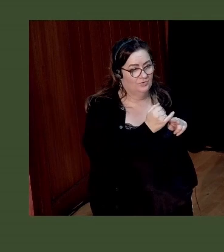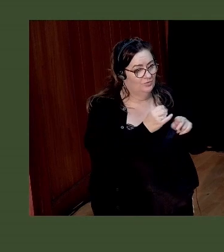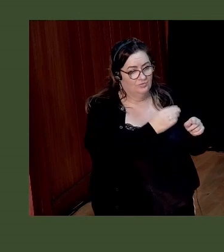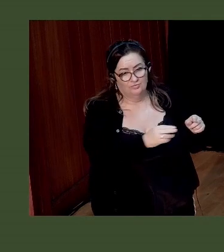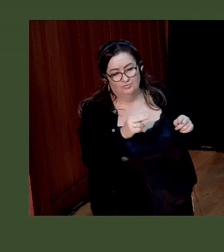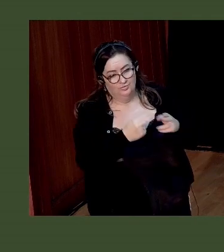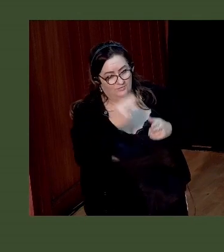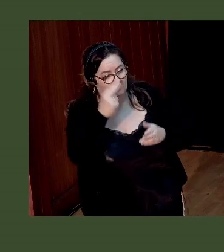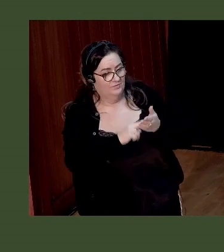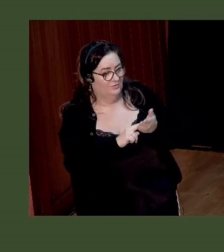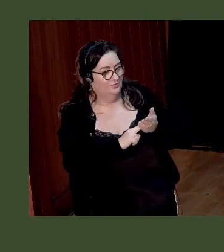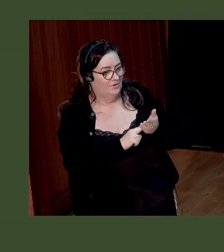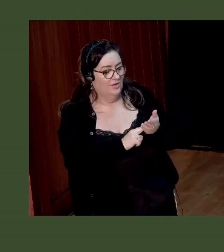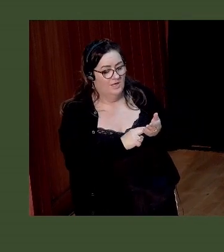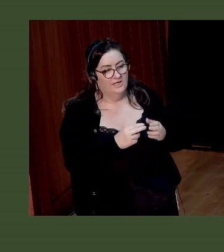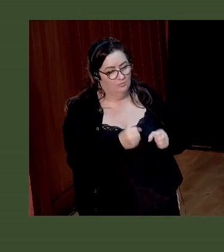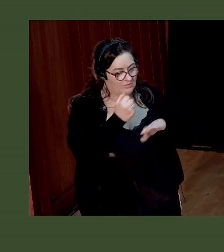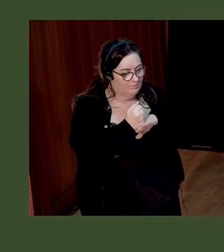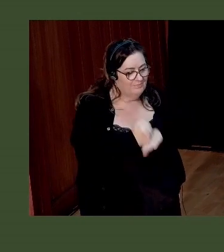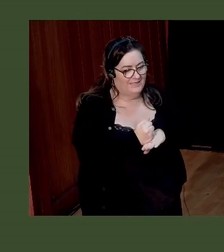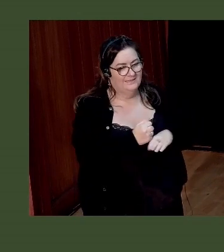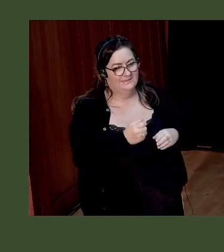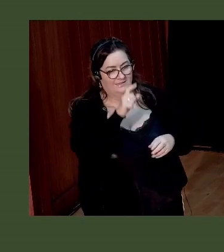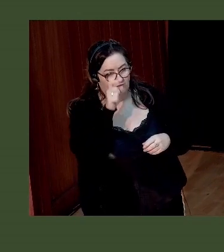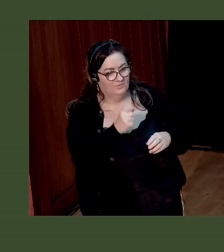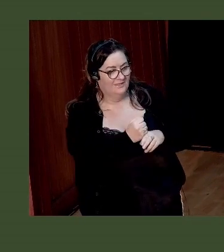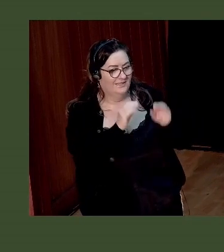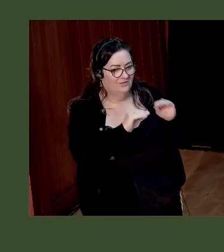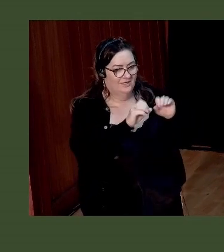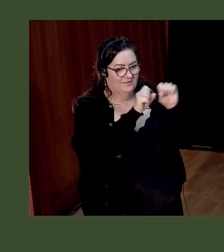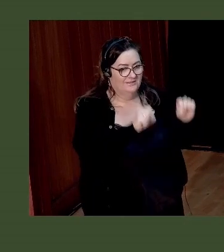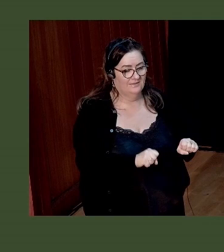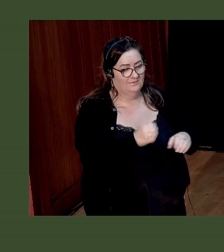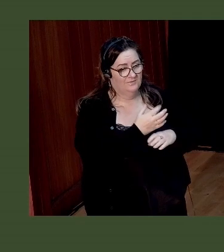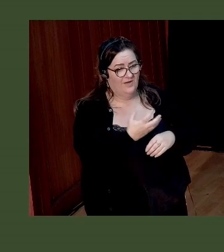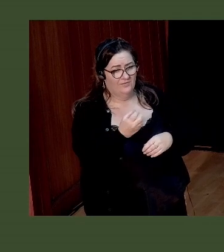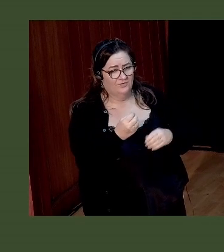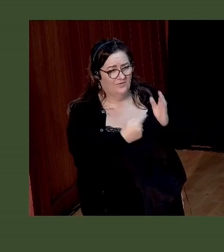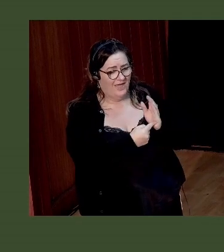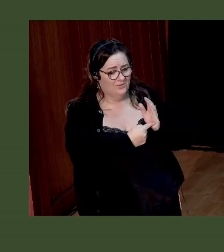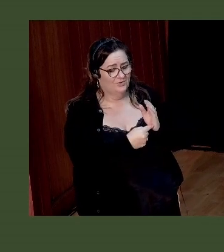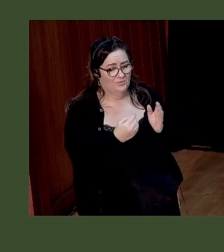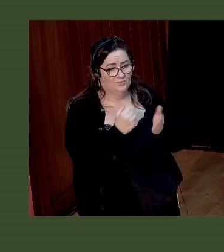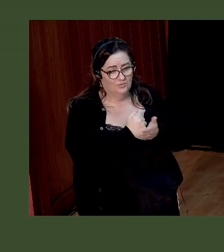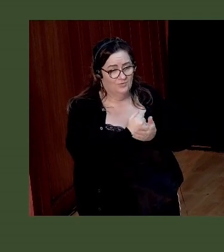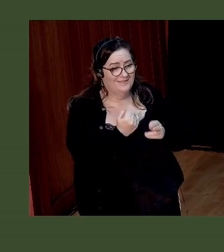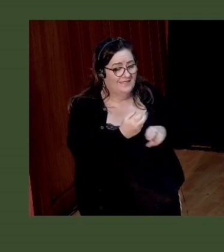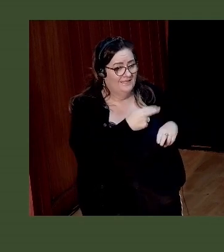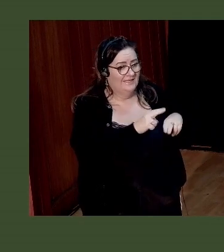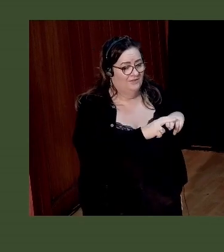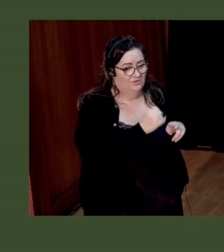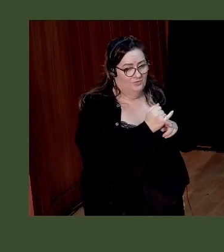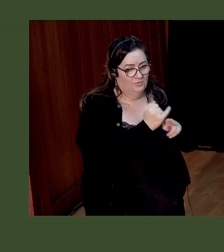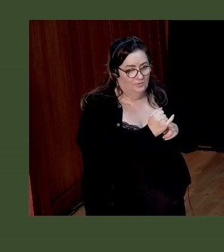universities. Irish was a core subject in the new education system, and there were almost 500,000 students in the national